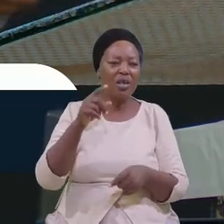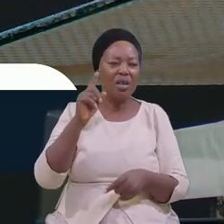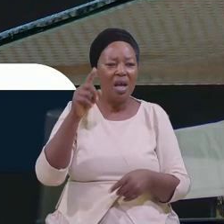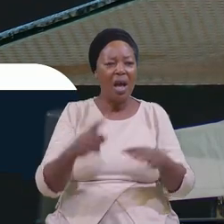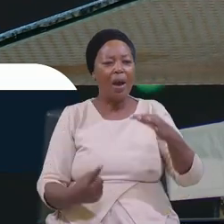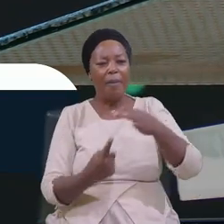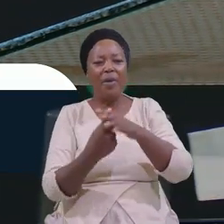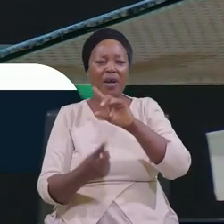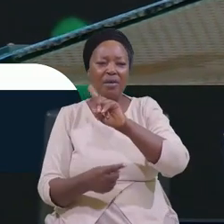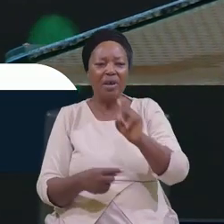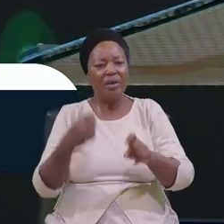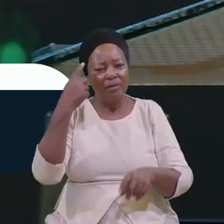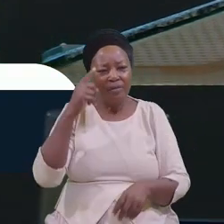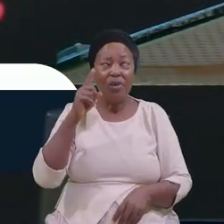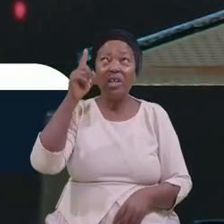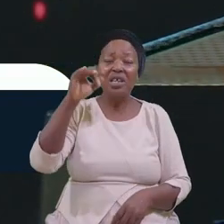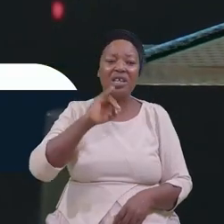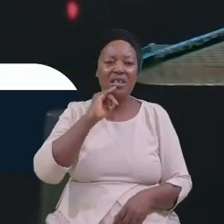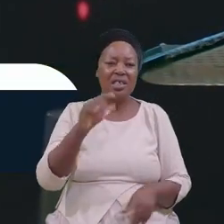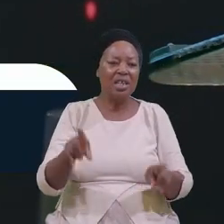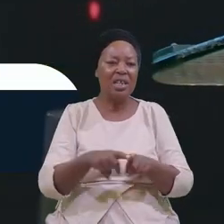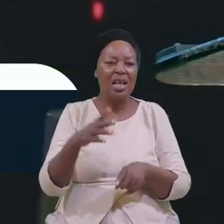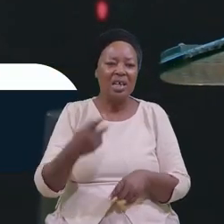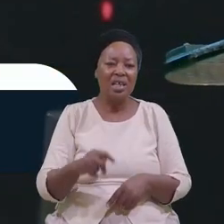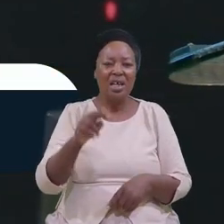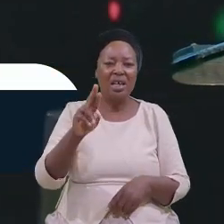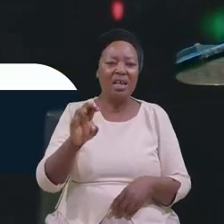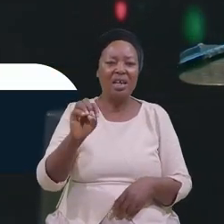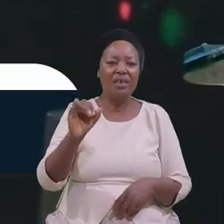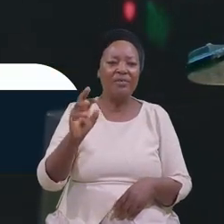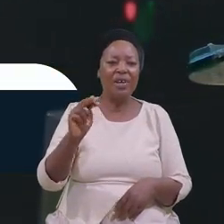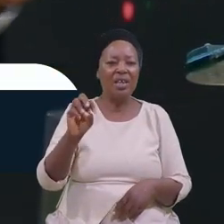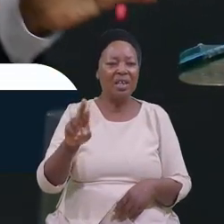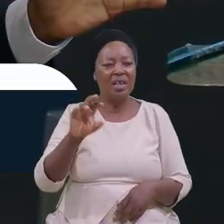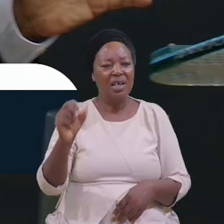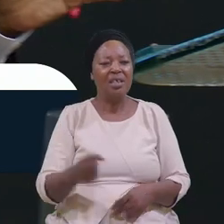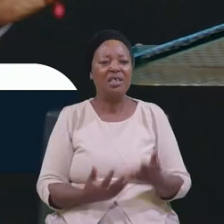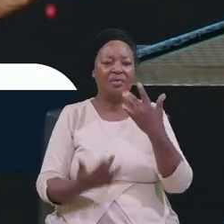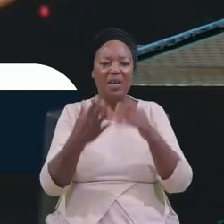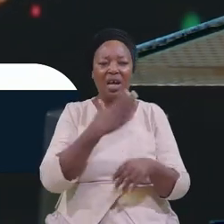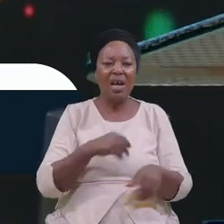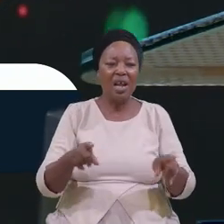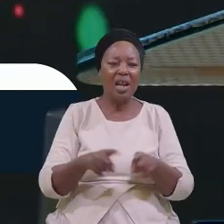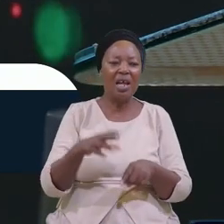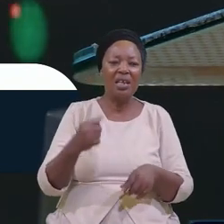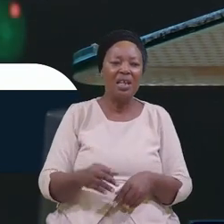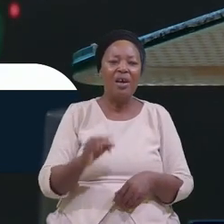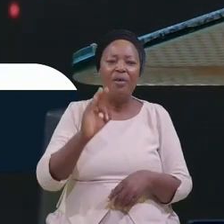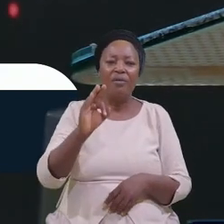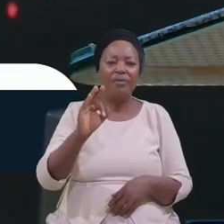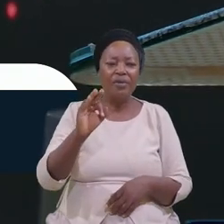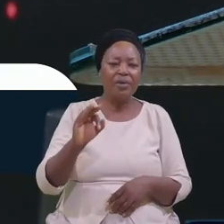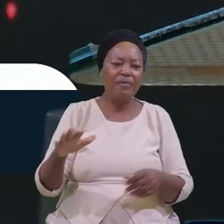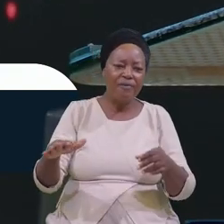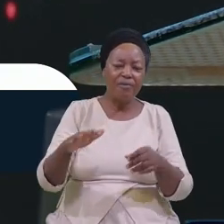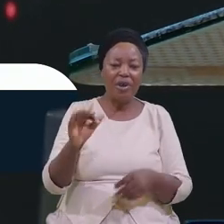For he is like the refiner's fire, and like the fuller's soap. Look